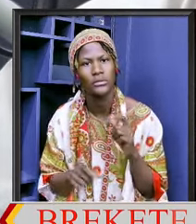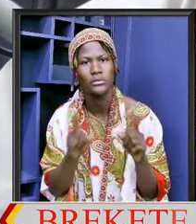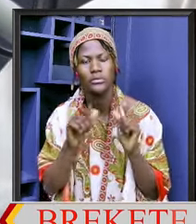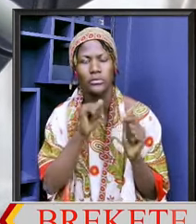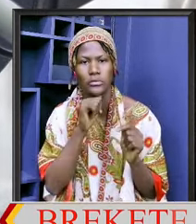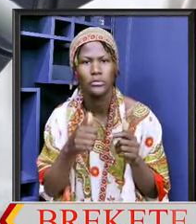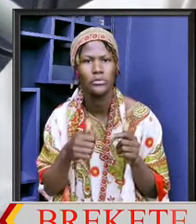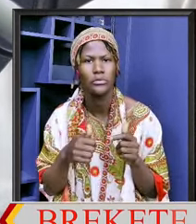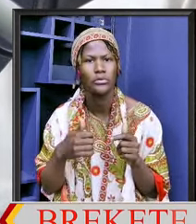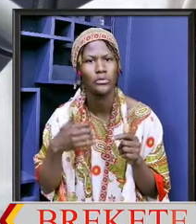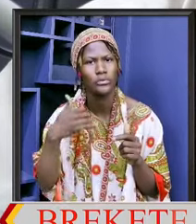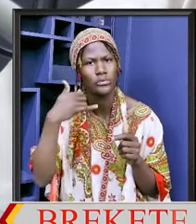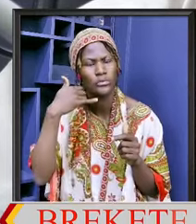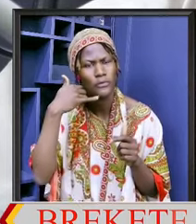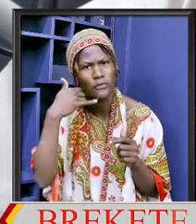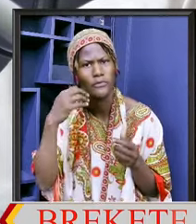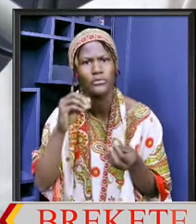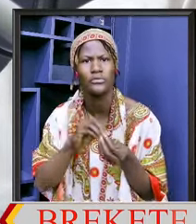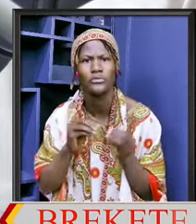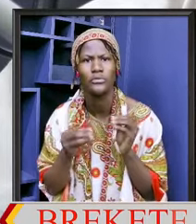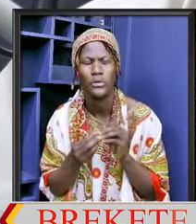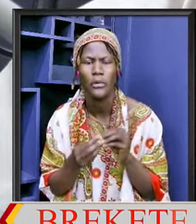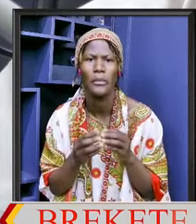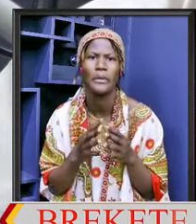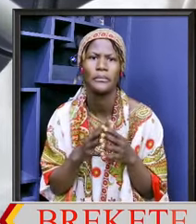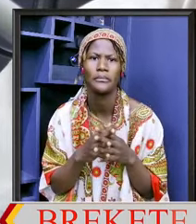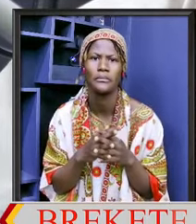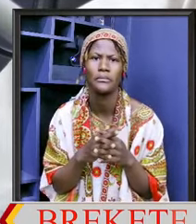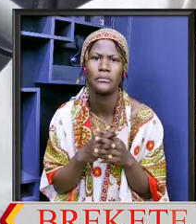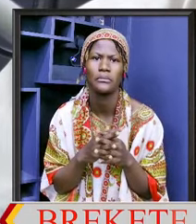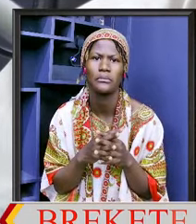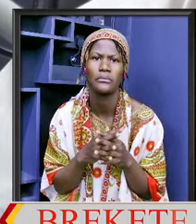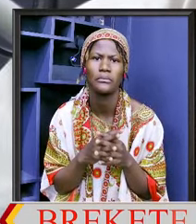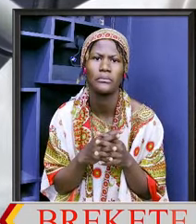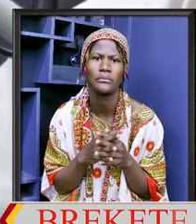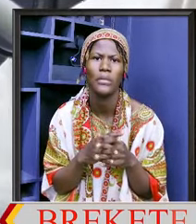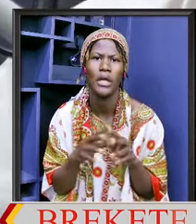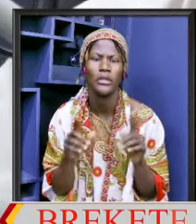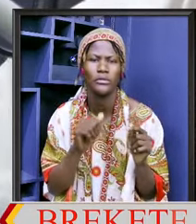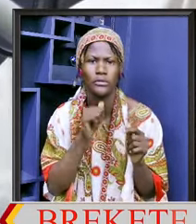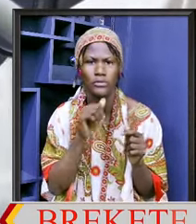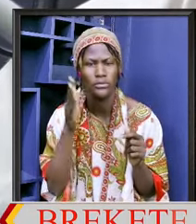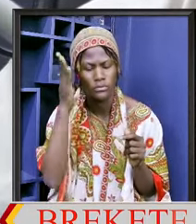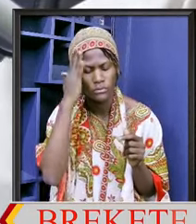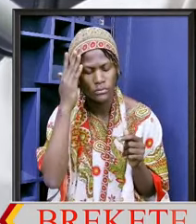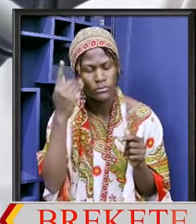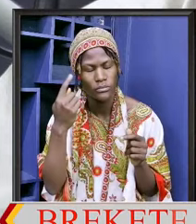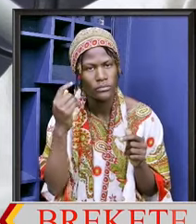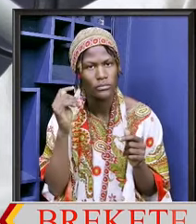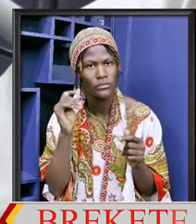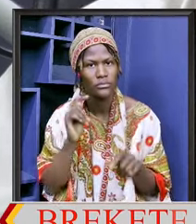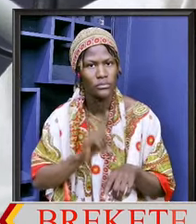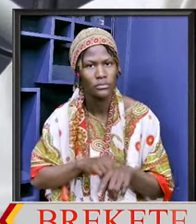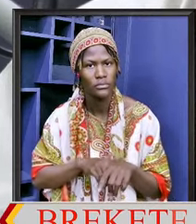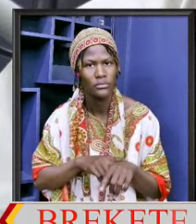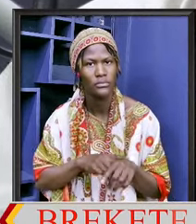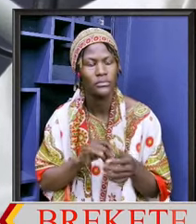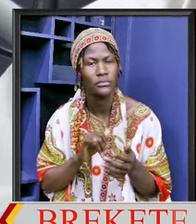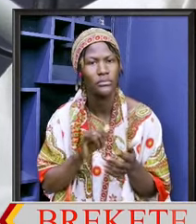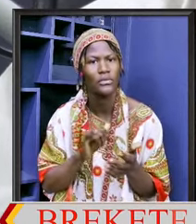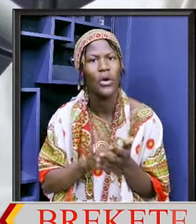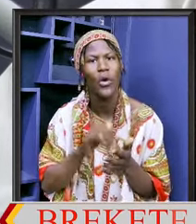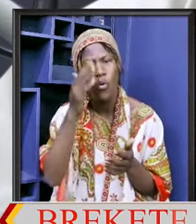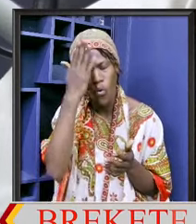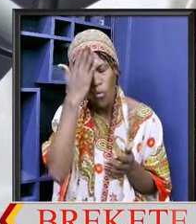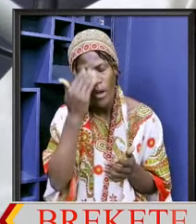anybody phone number? I collect phone number, but I don't know the time where they take me go hospital. when you can't get yourself back, you know if